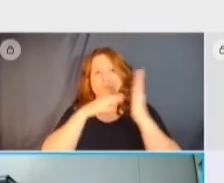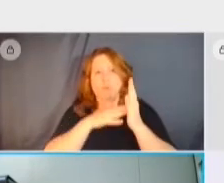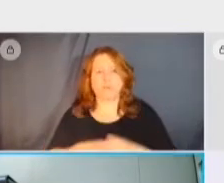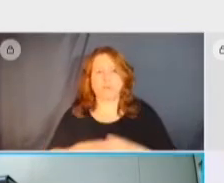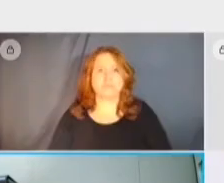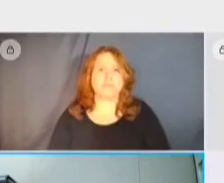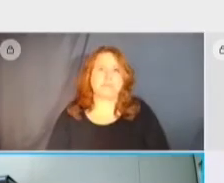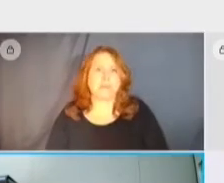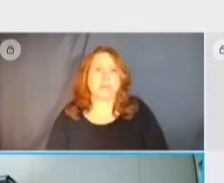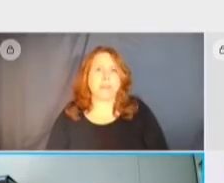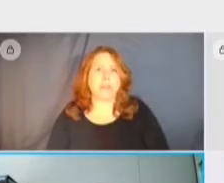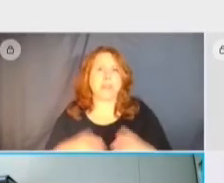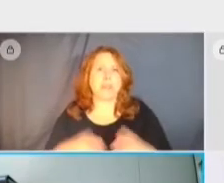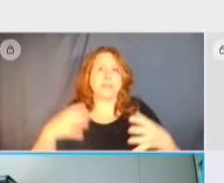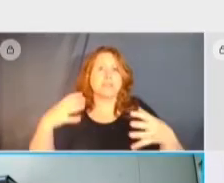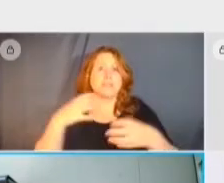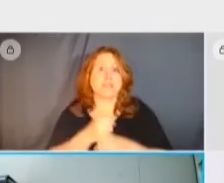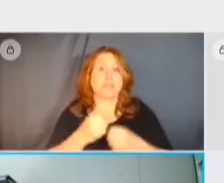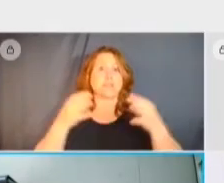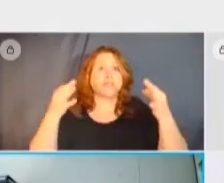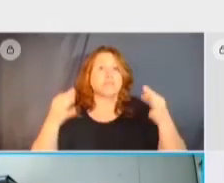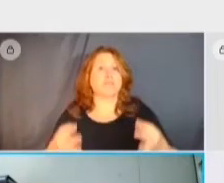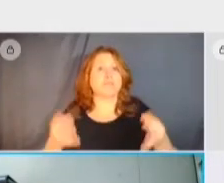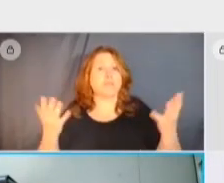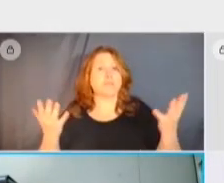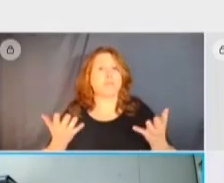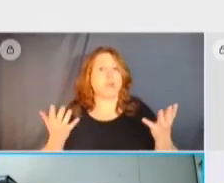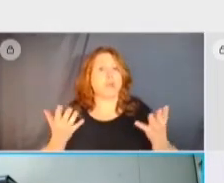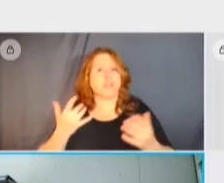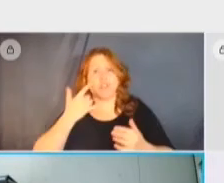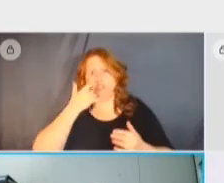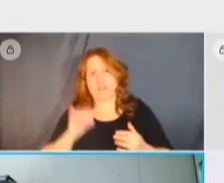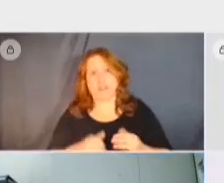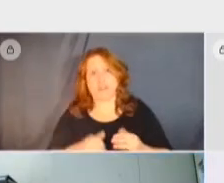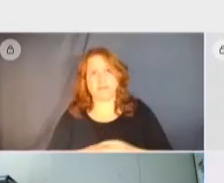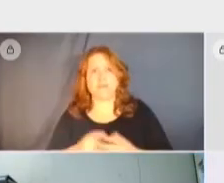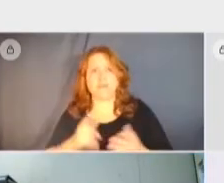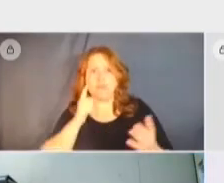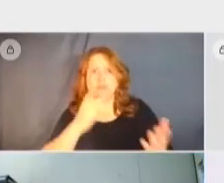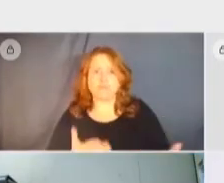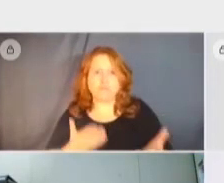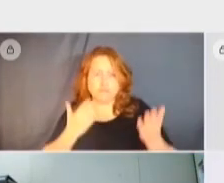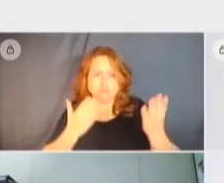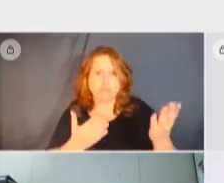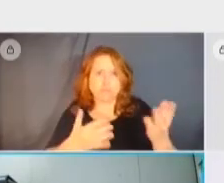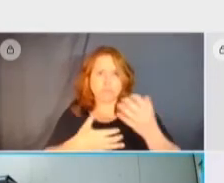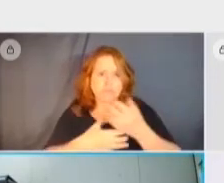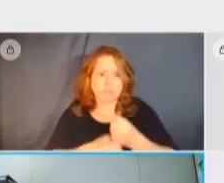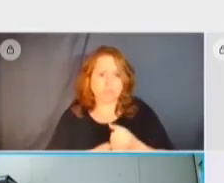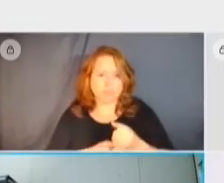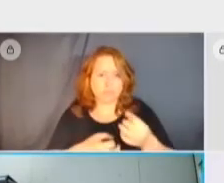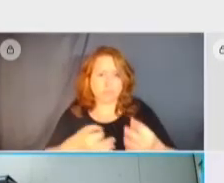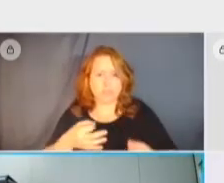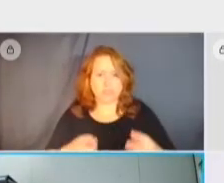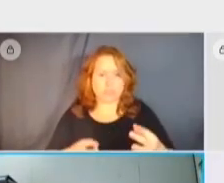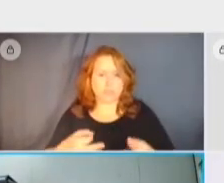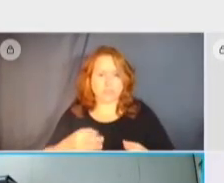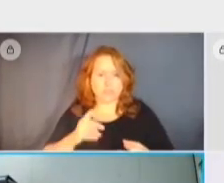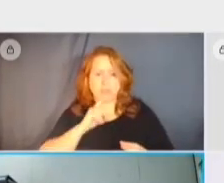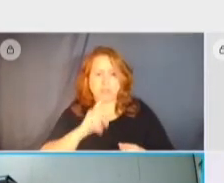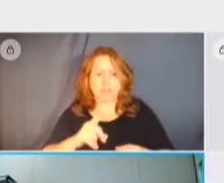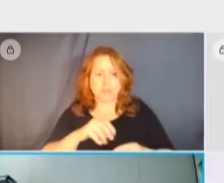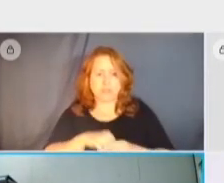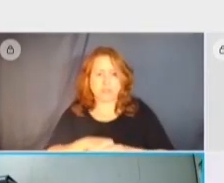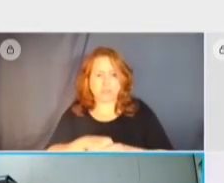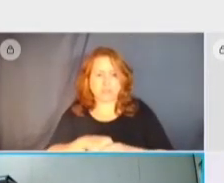9th, and the consolidated motion for summary judgment actually in the Sam Green Libertarian cases, and